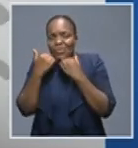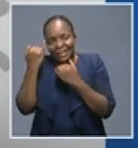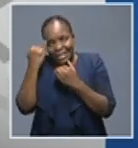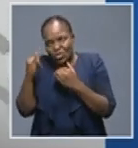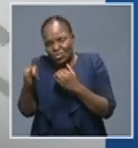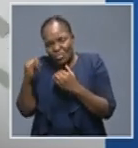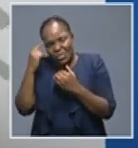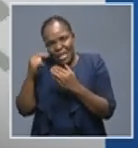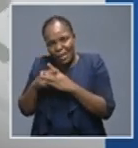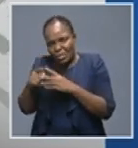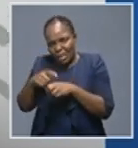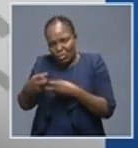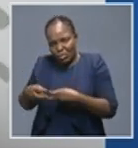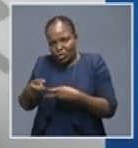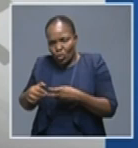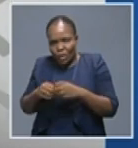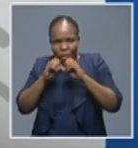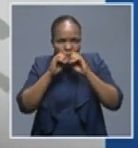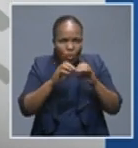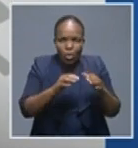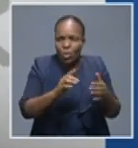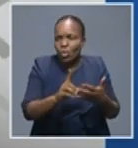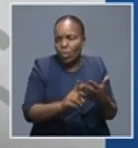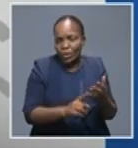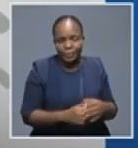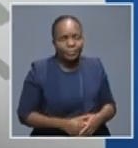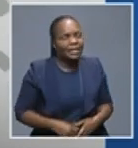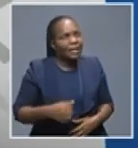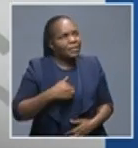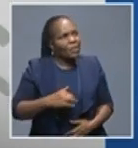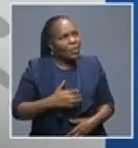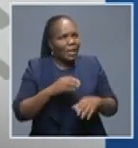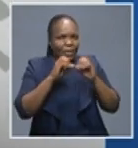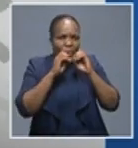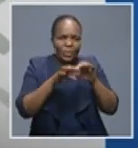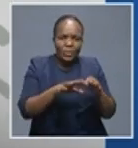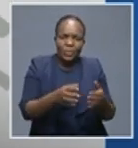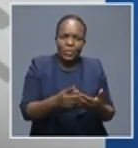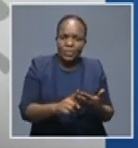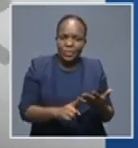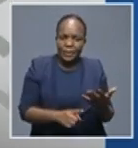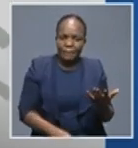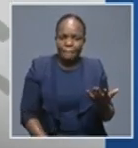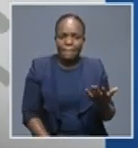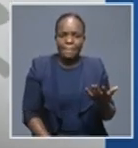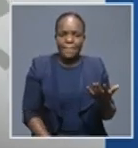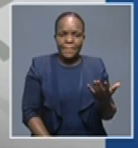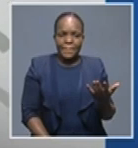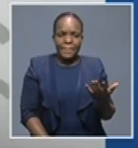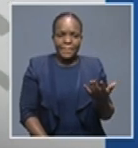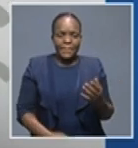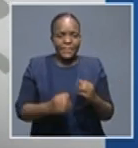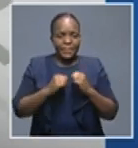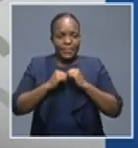share? I think the outcome really that I want to bring to the fore is the decision